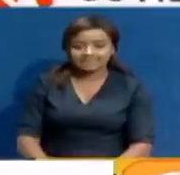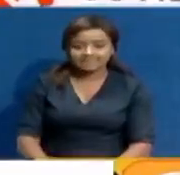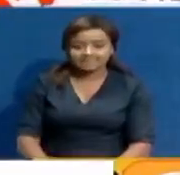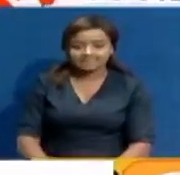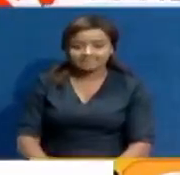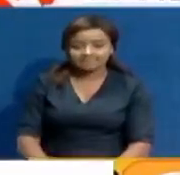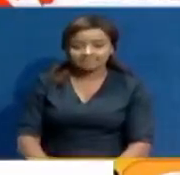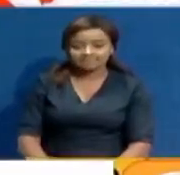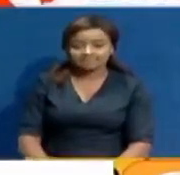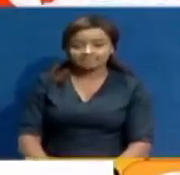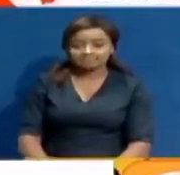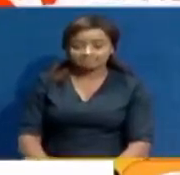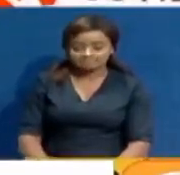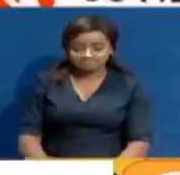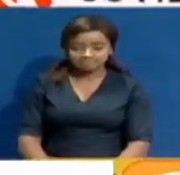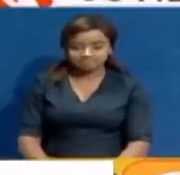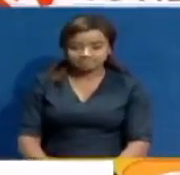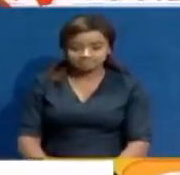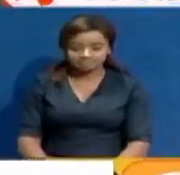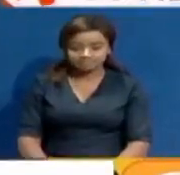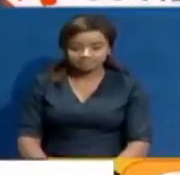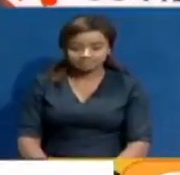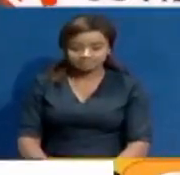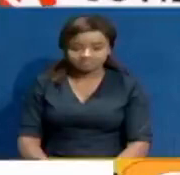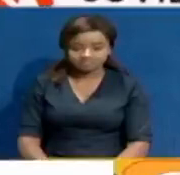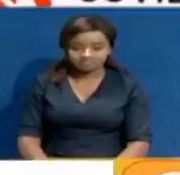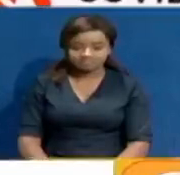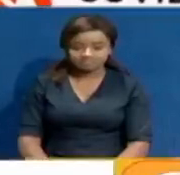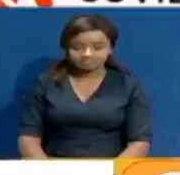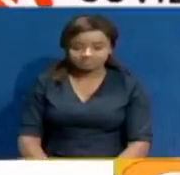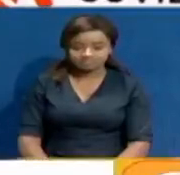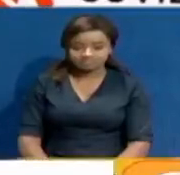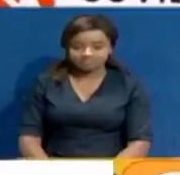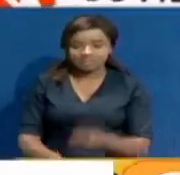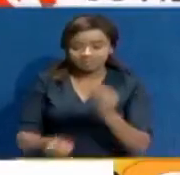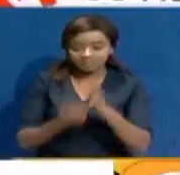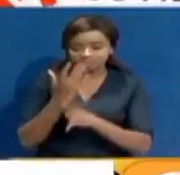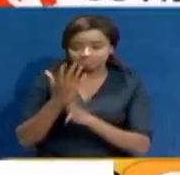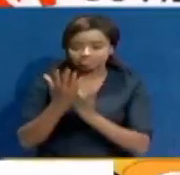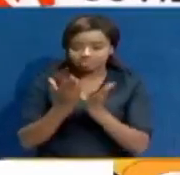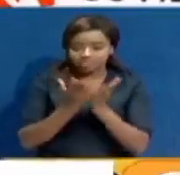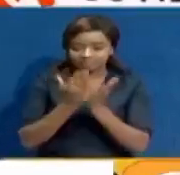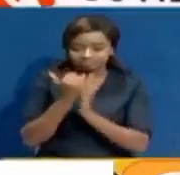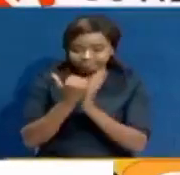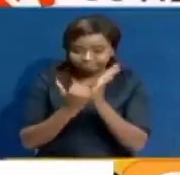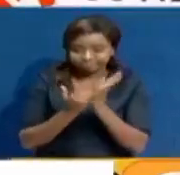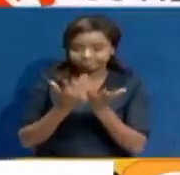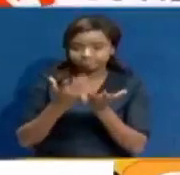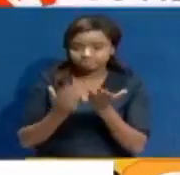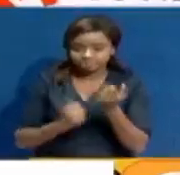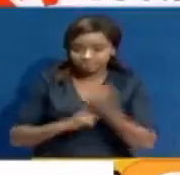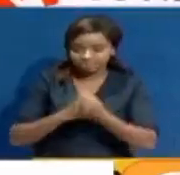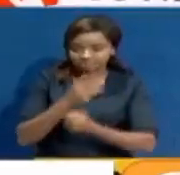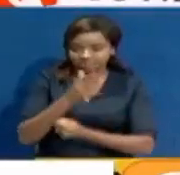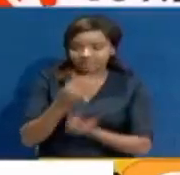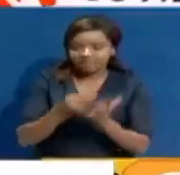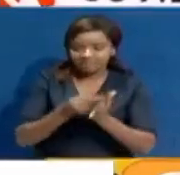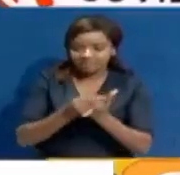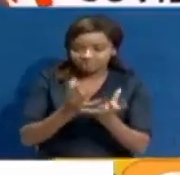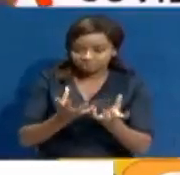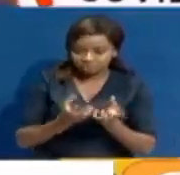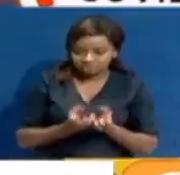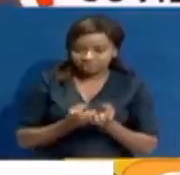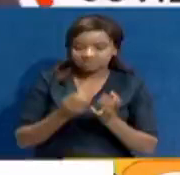service designed for health workers across this country to cater to your personal needs, your financial personal